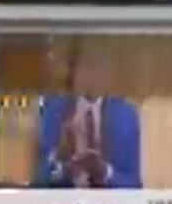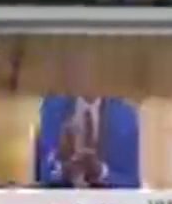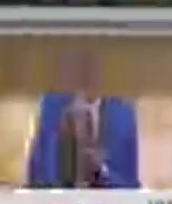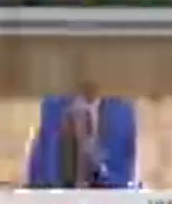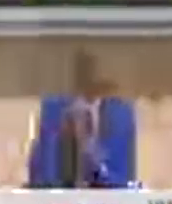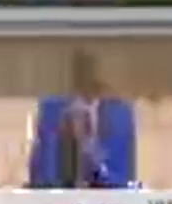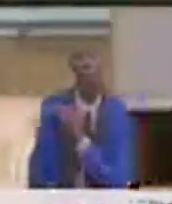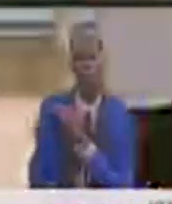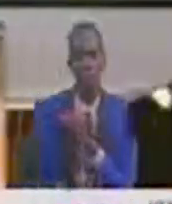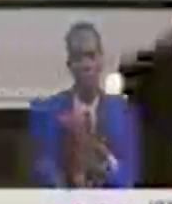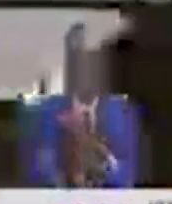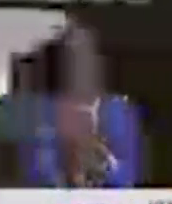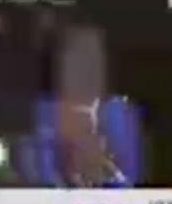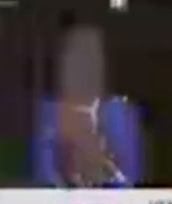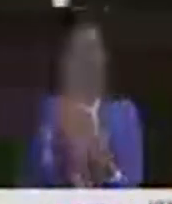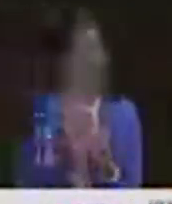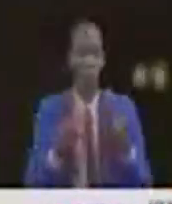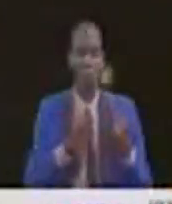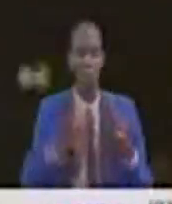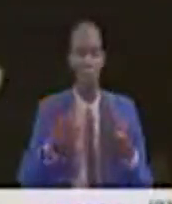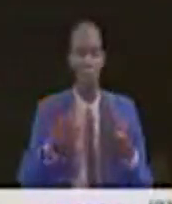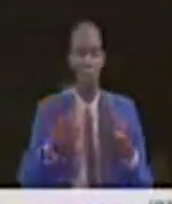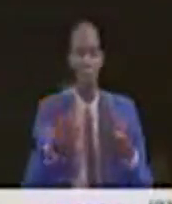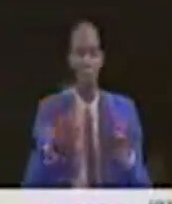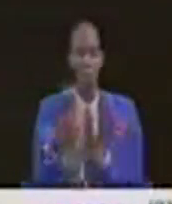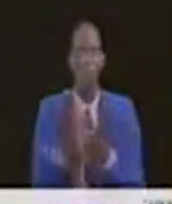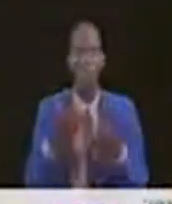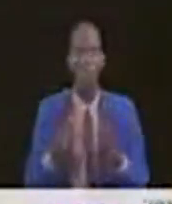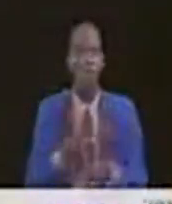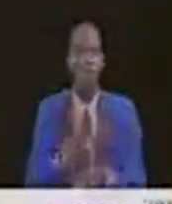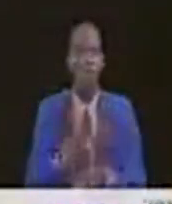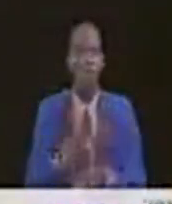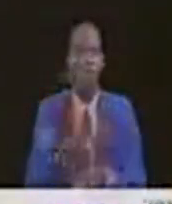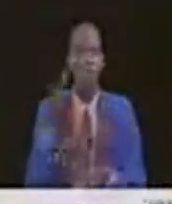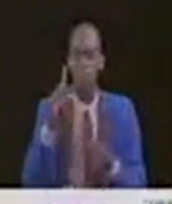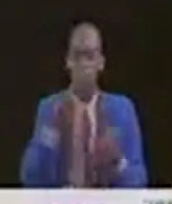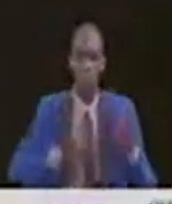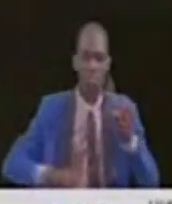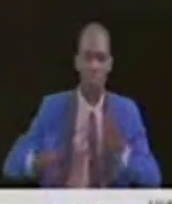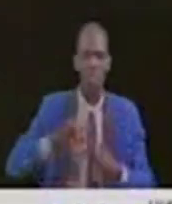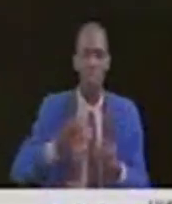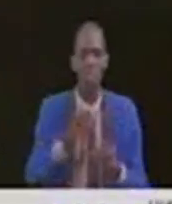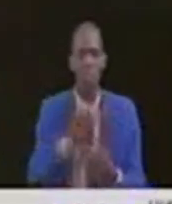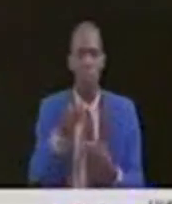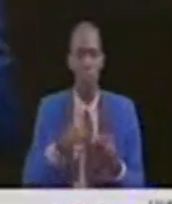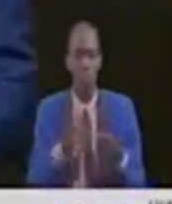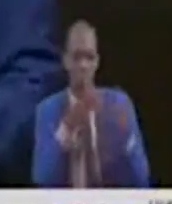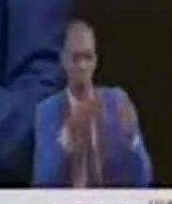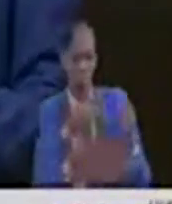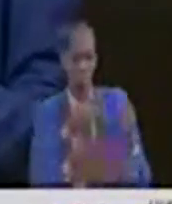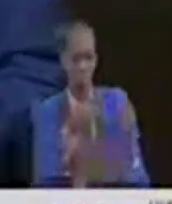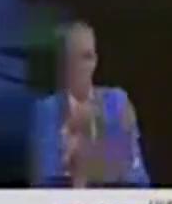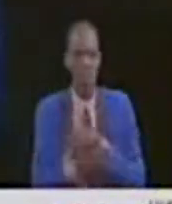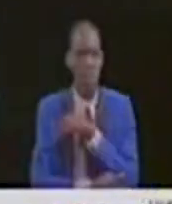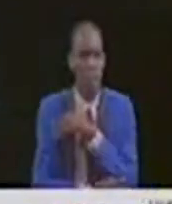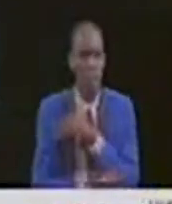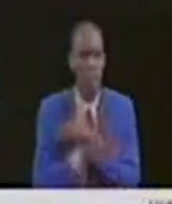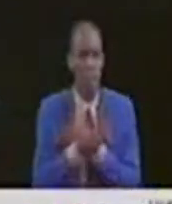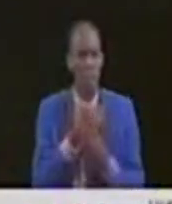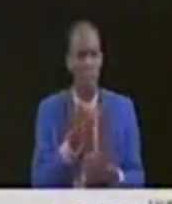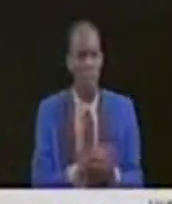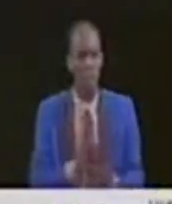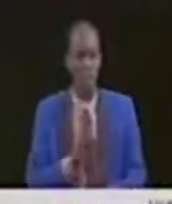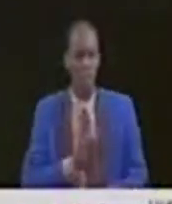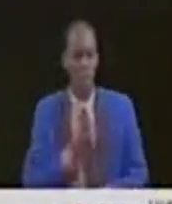no man say when he is tempted, I am tempted of God, for God cannot be tempted with